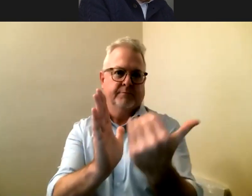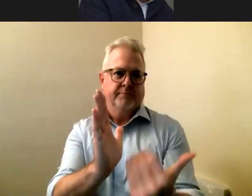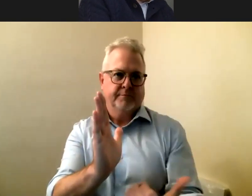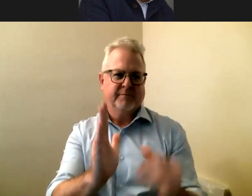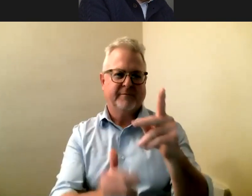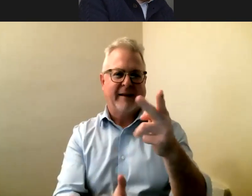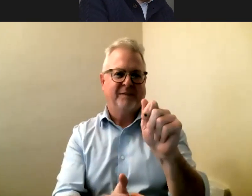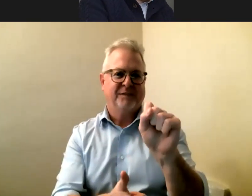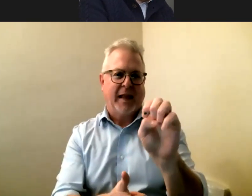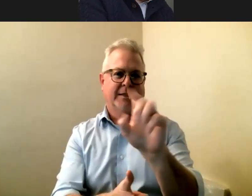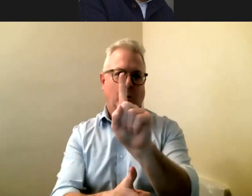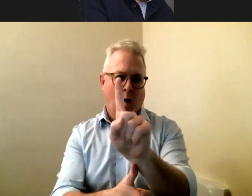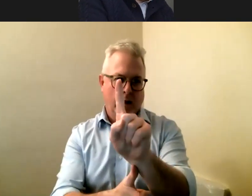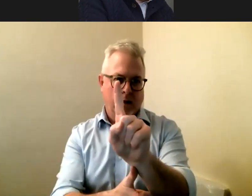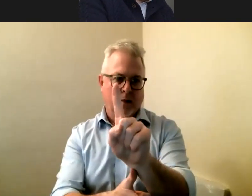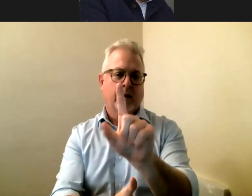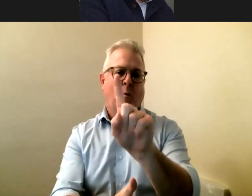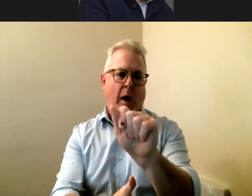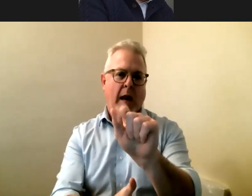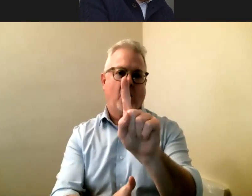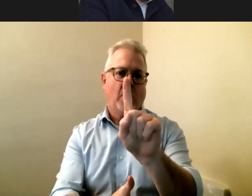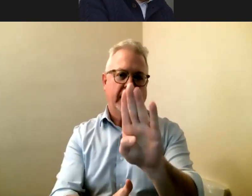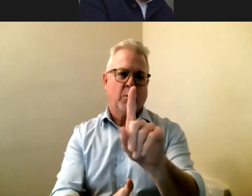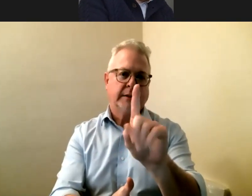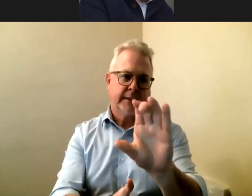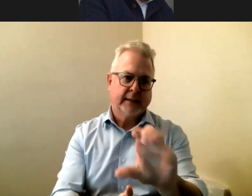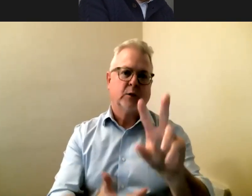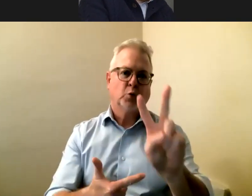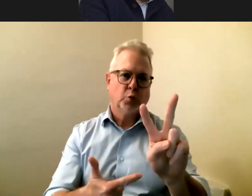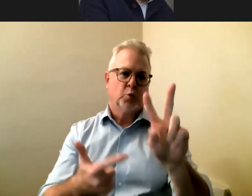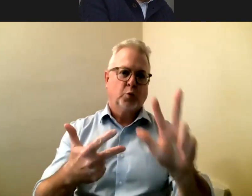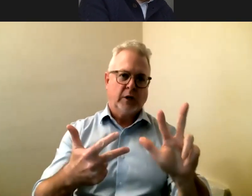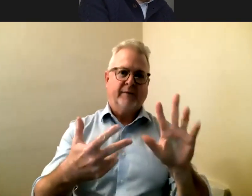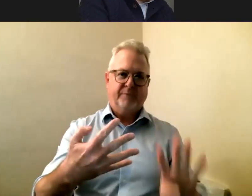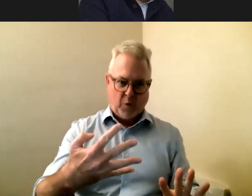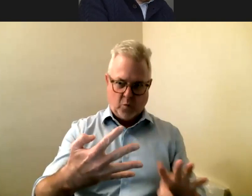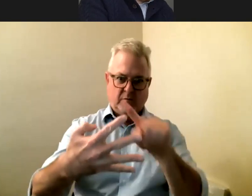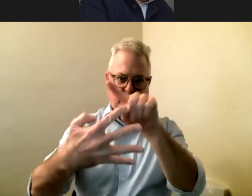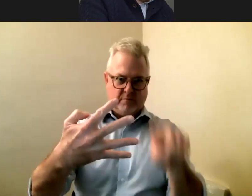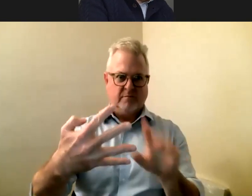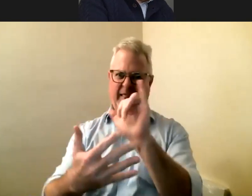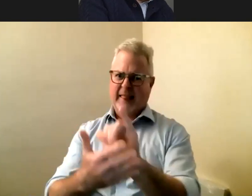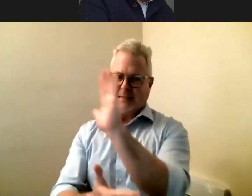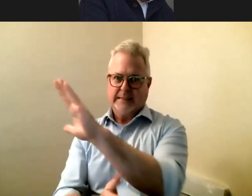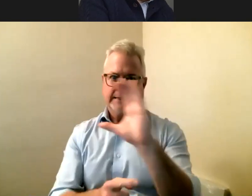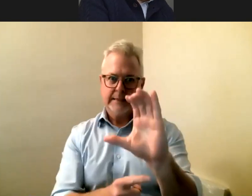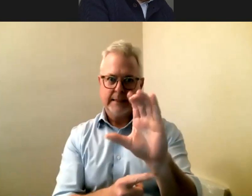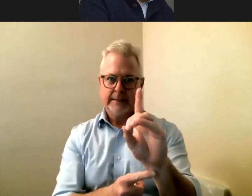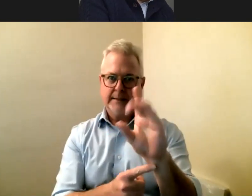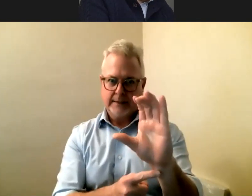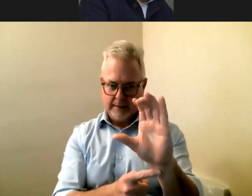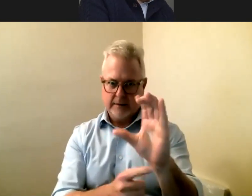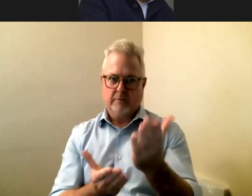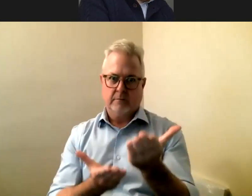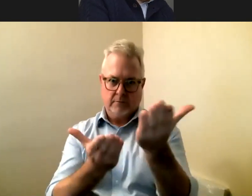and what they recommend in terms of phase 1. And then there's 1A, 1B, 1C, and